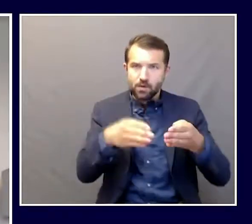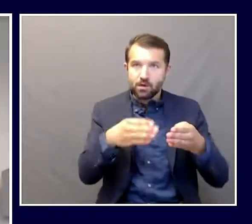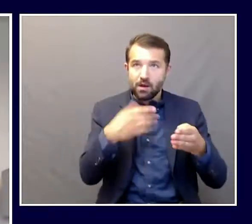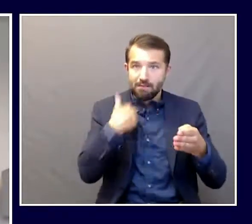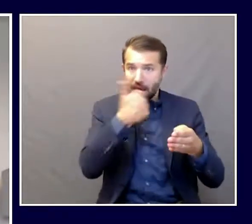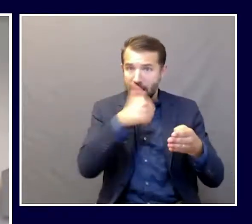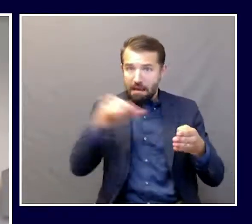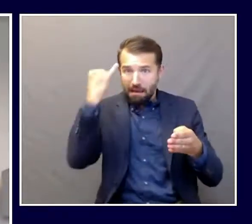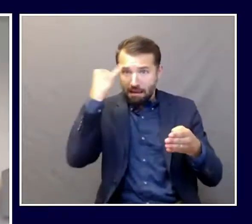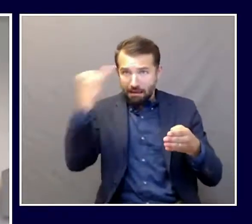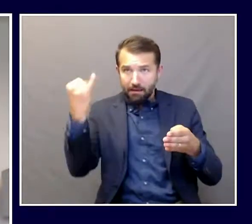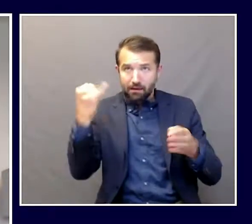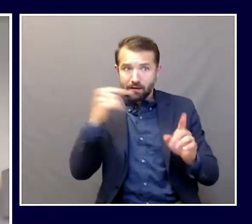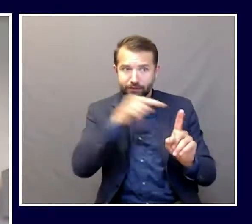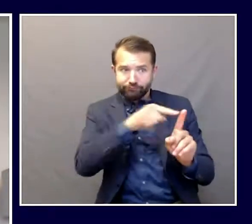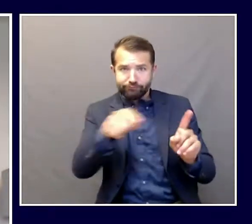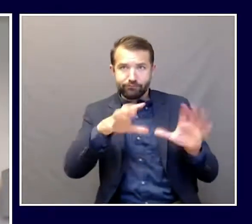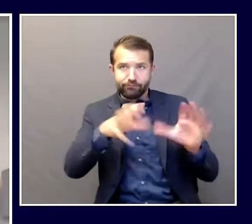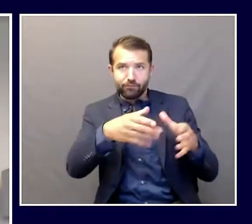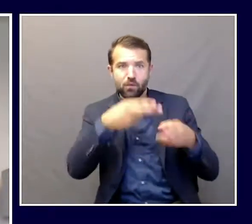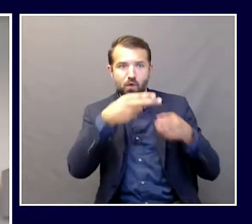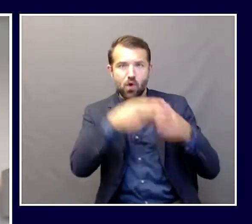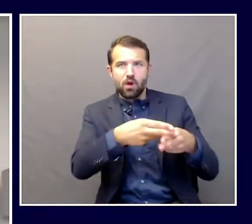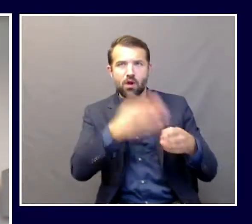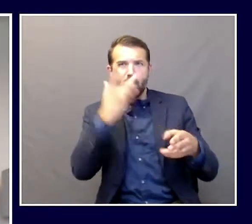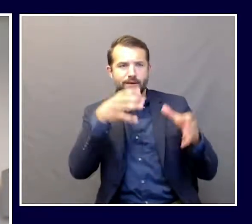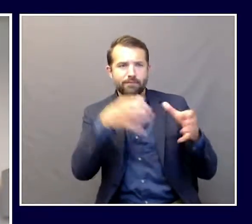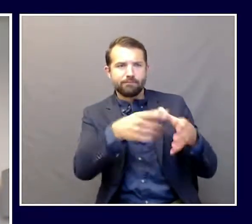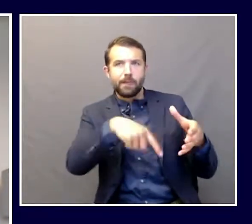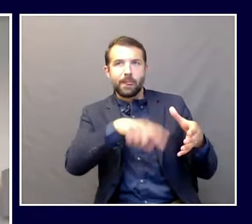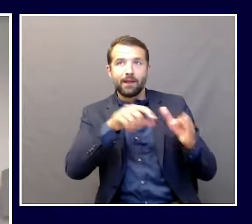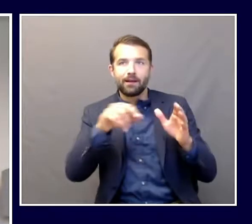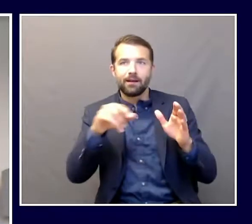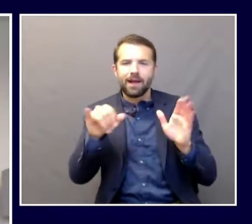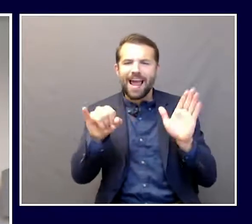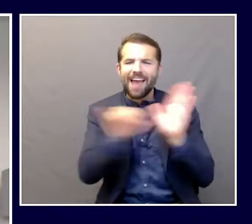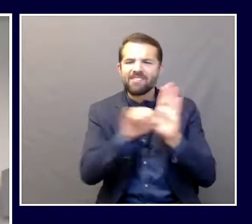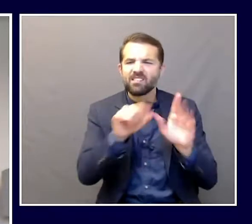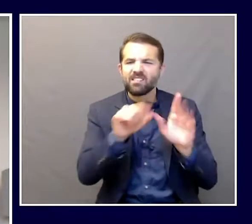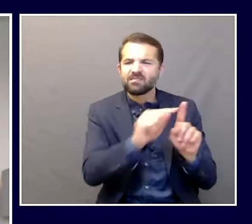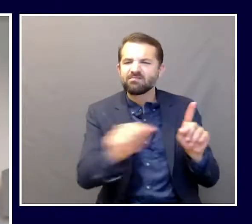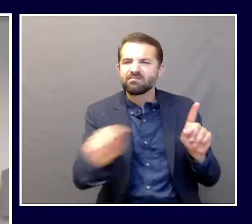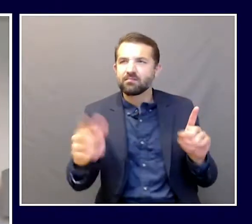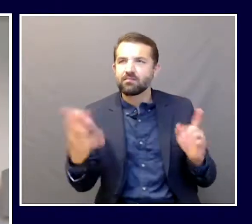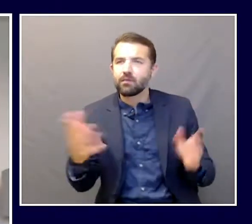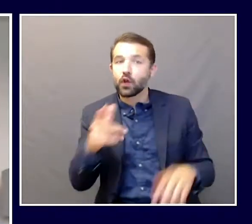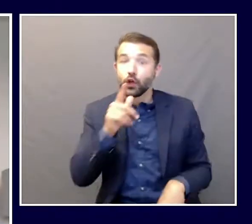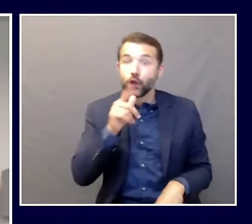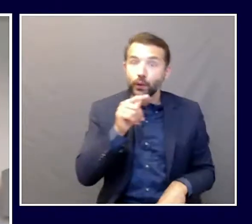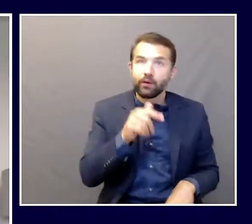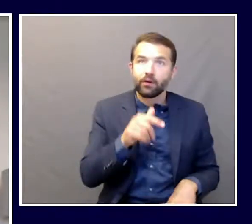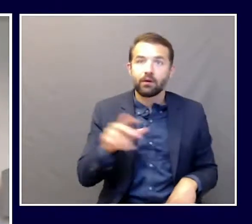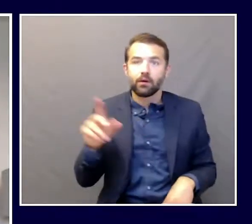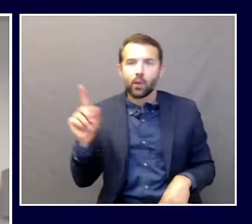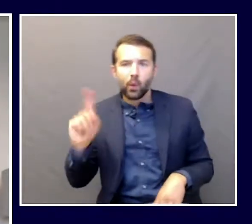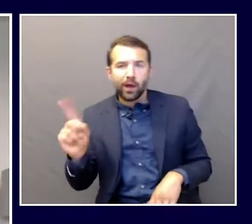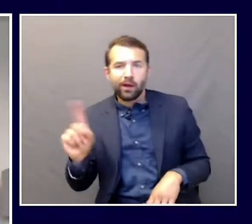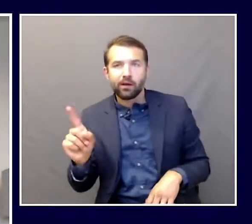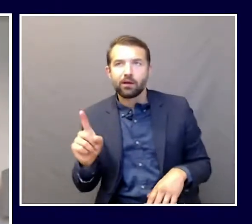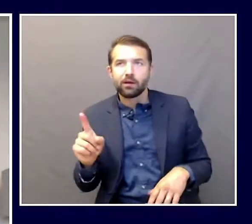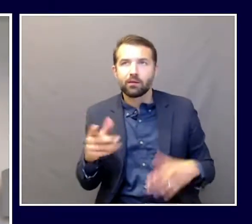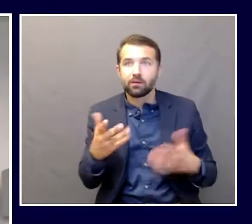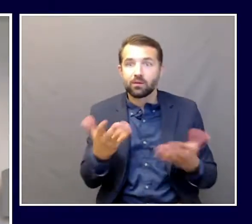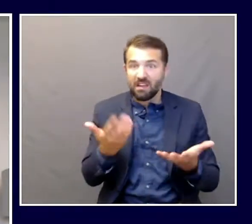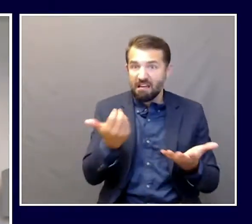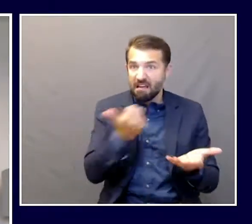those have been, throughout this vaccination campaign. But do you have a sense? Is it mostly